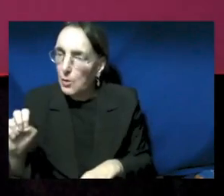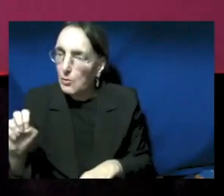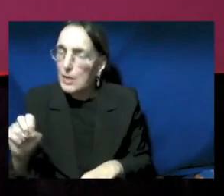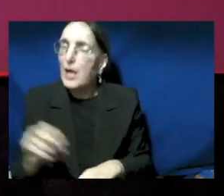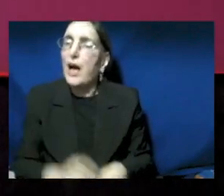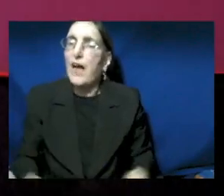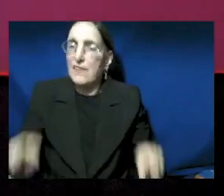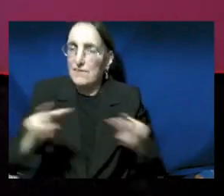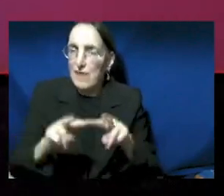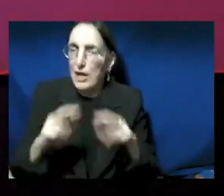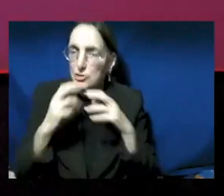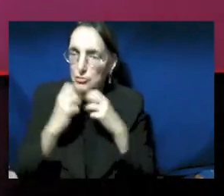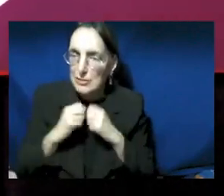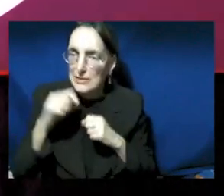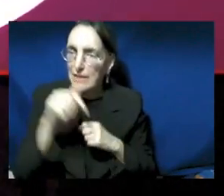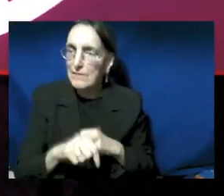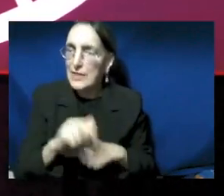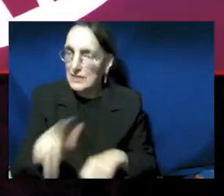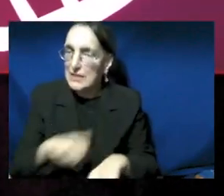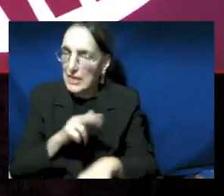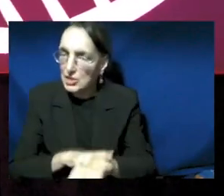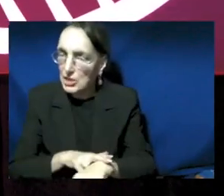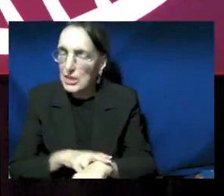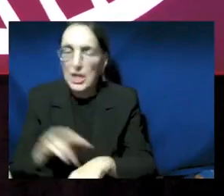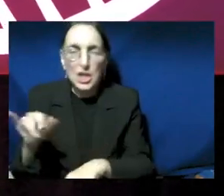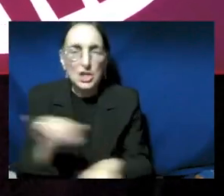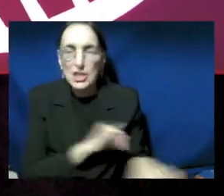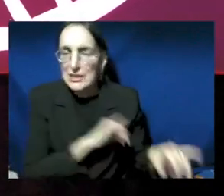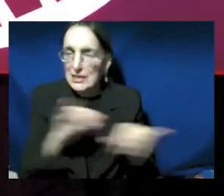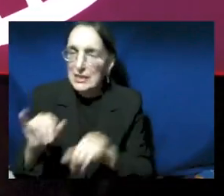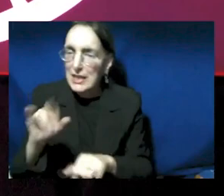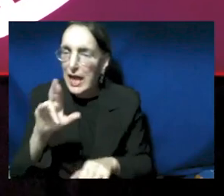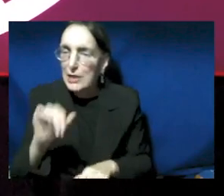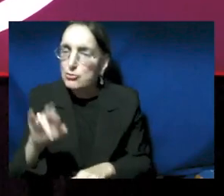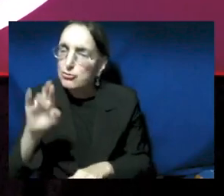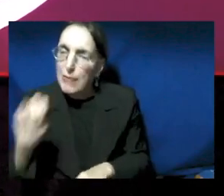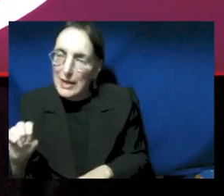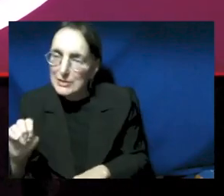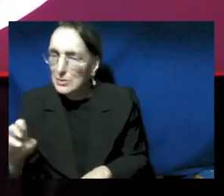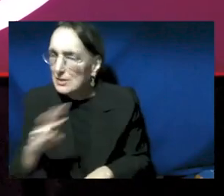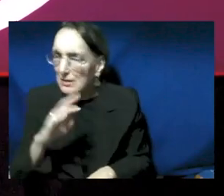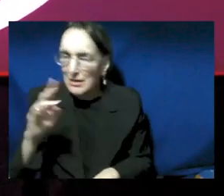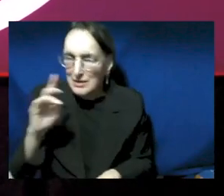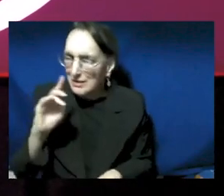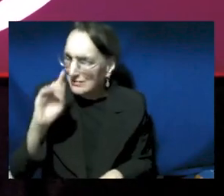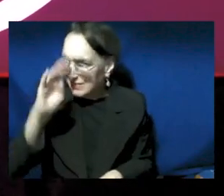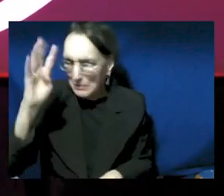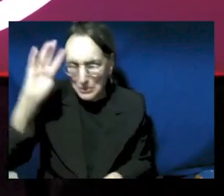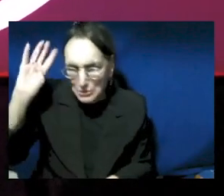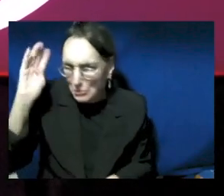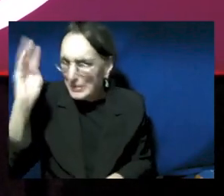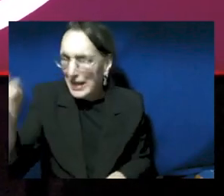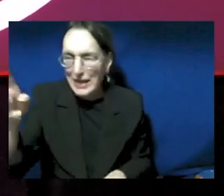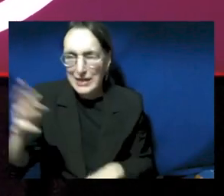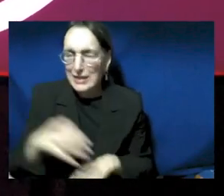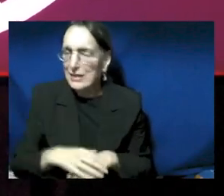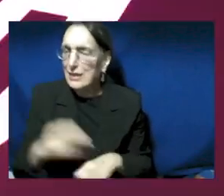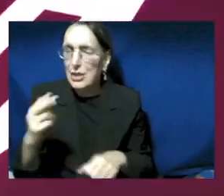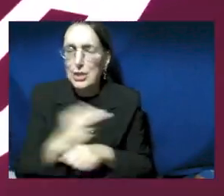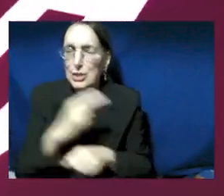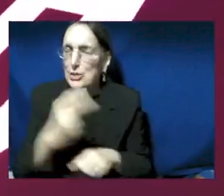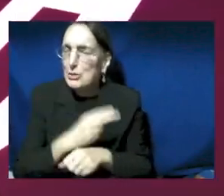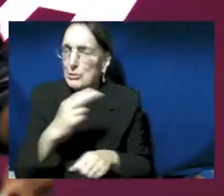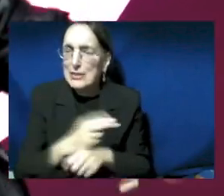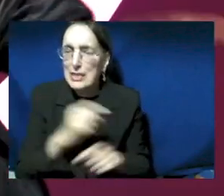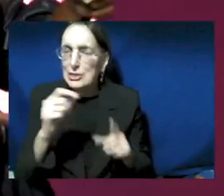race is an artificial construct that was created and racism was used as a tool to weaponize and actually move against the humanity